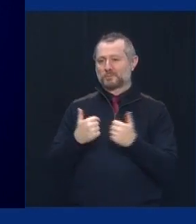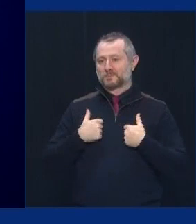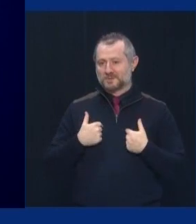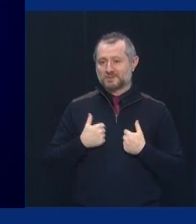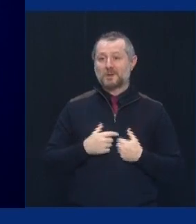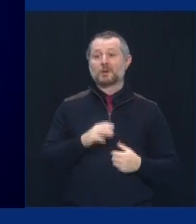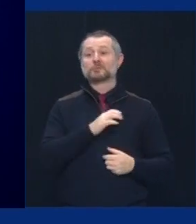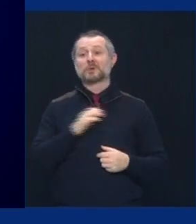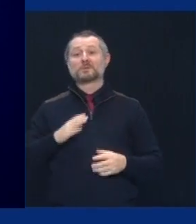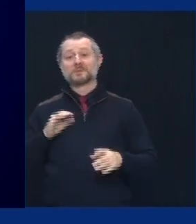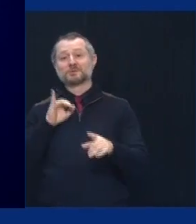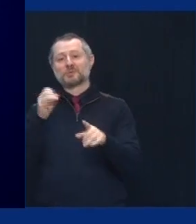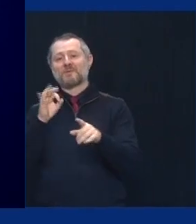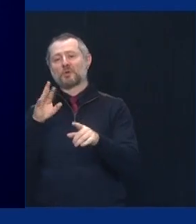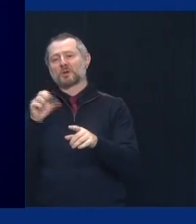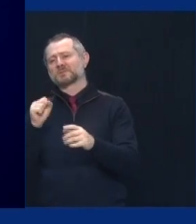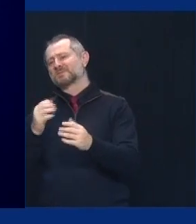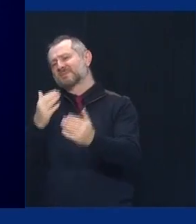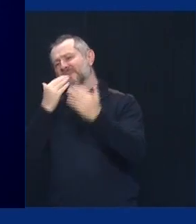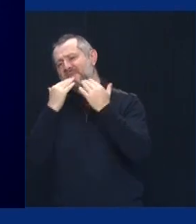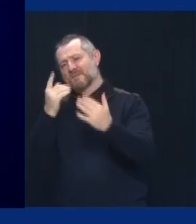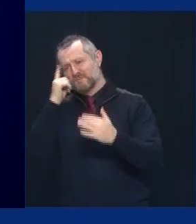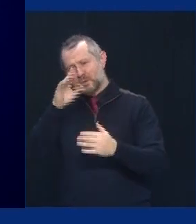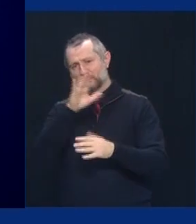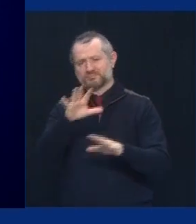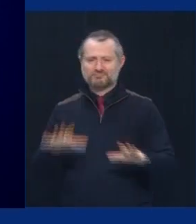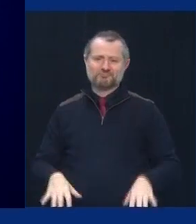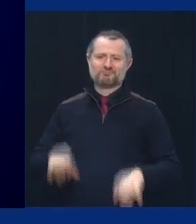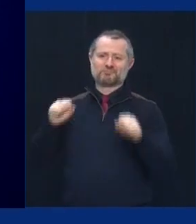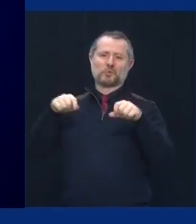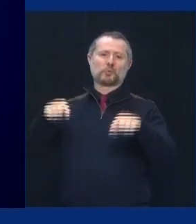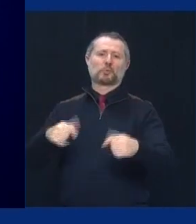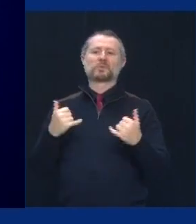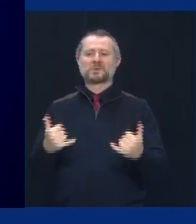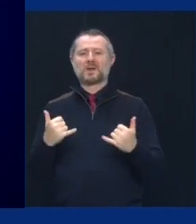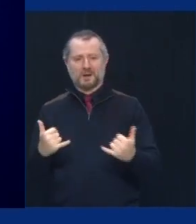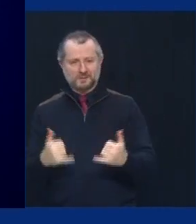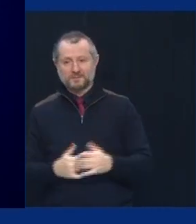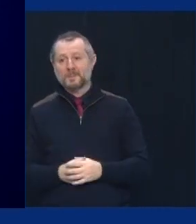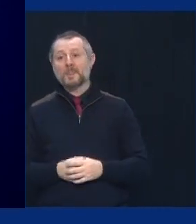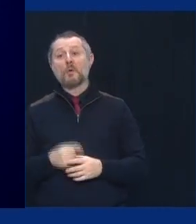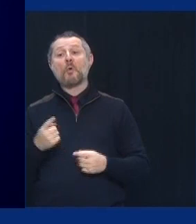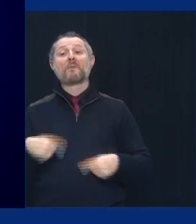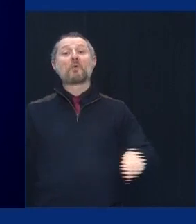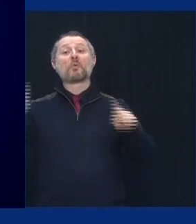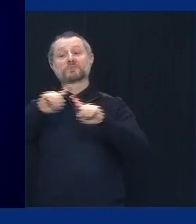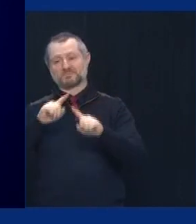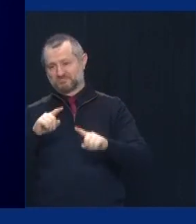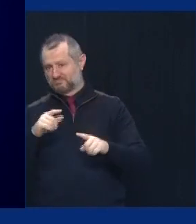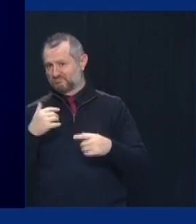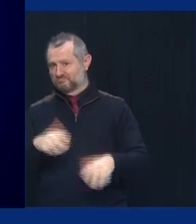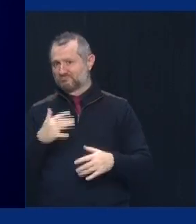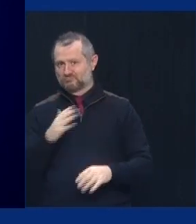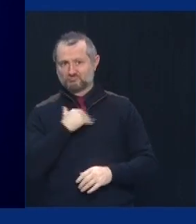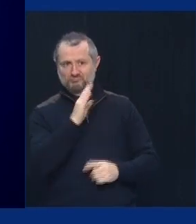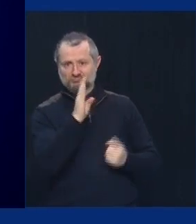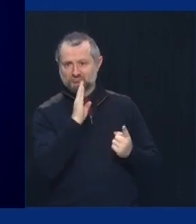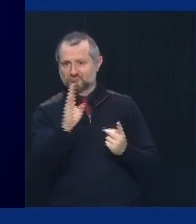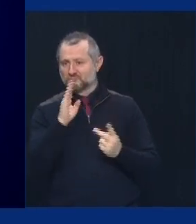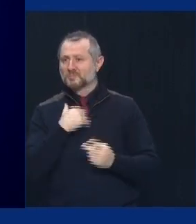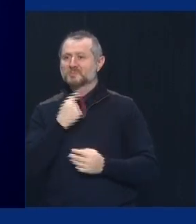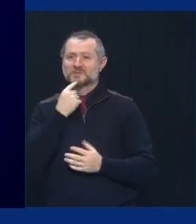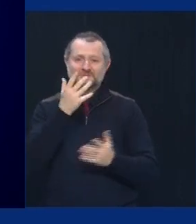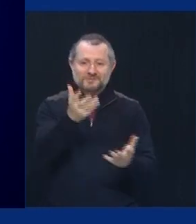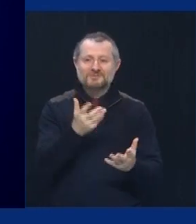thank you so much for organizing today. And to all of you on a personal level, I miss you. I can't wait until